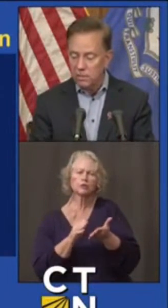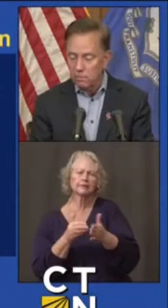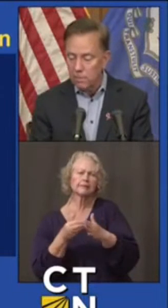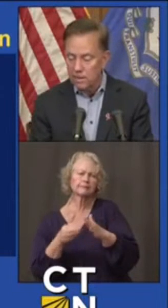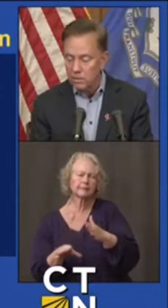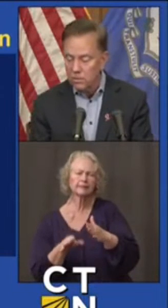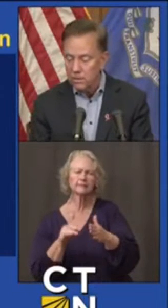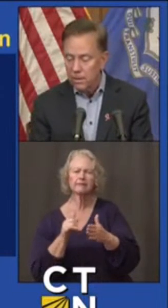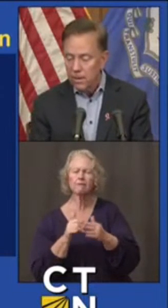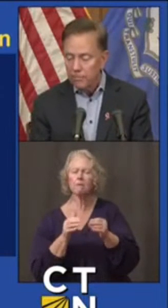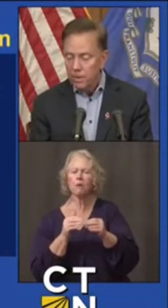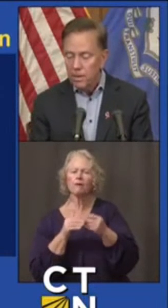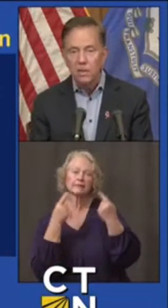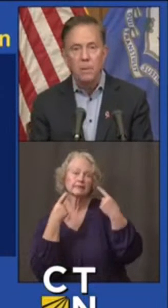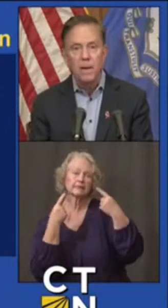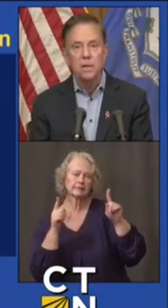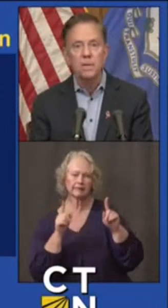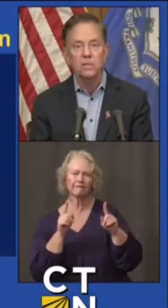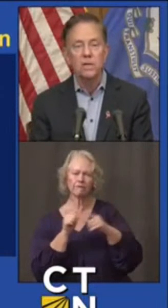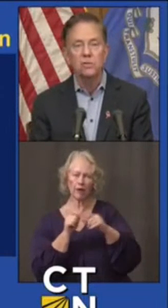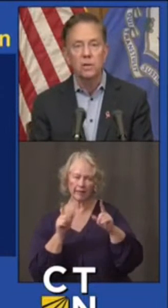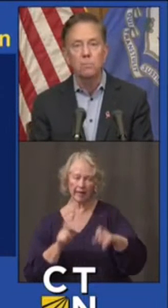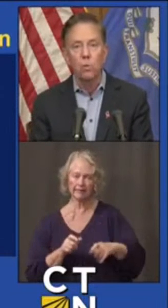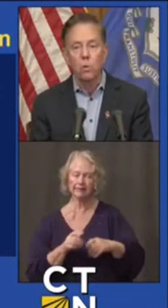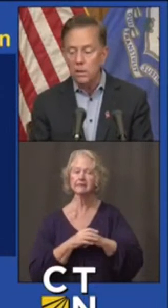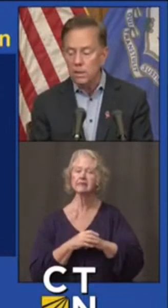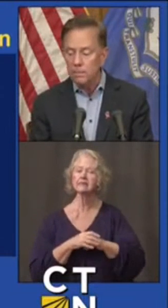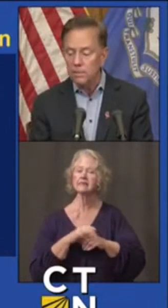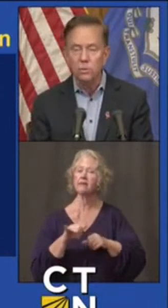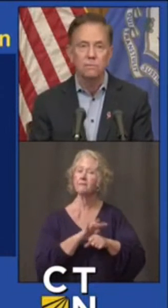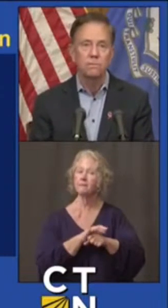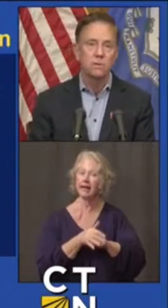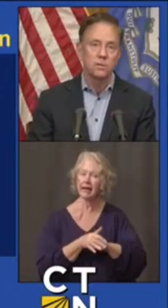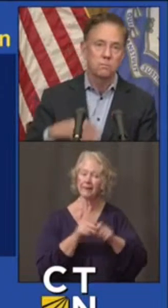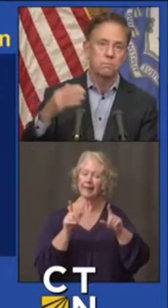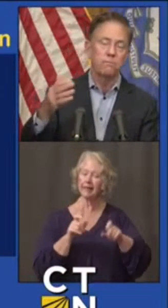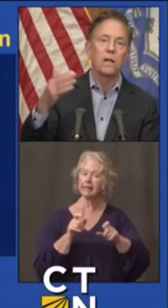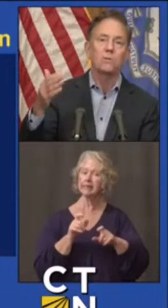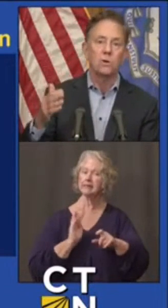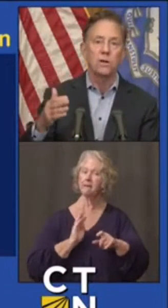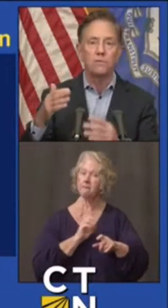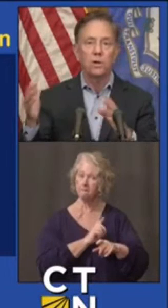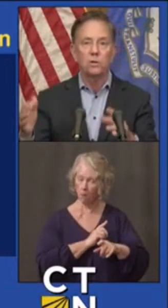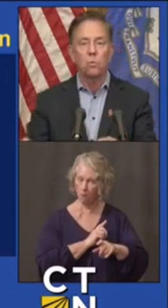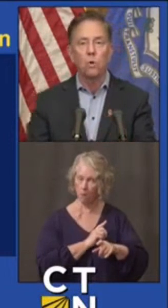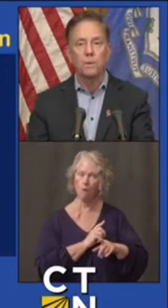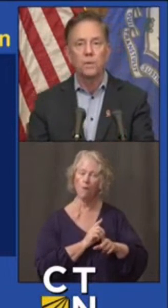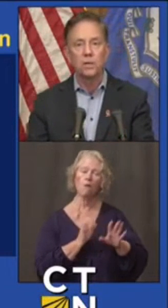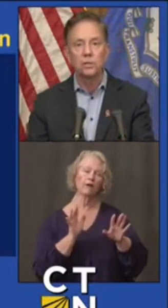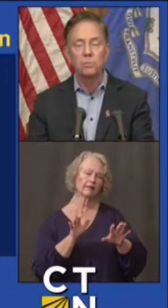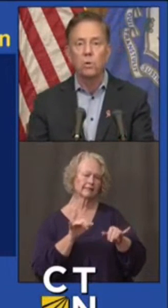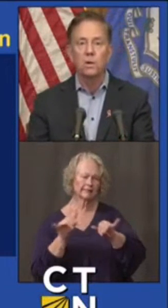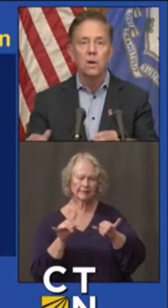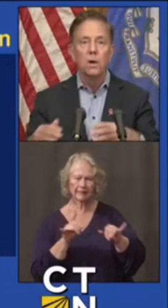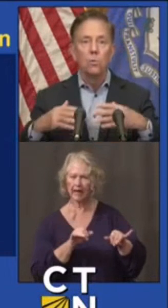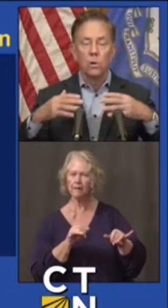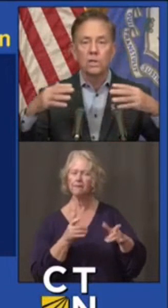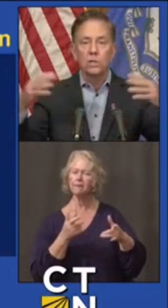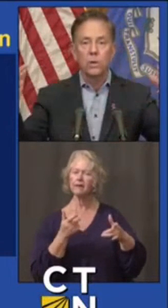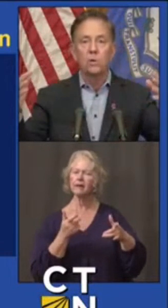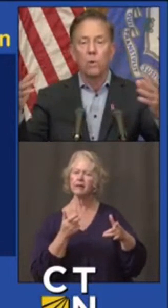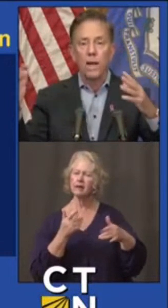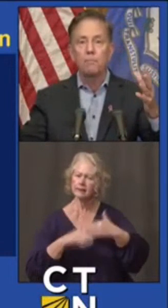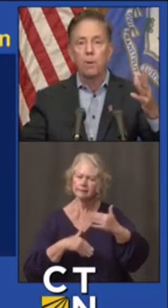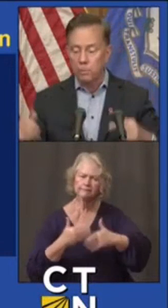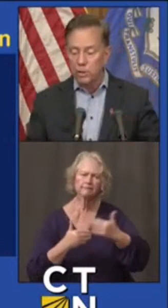testing methods. The Pandemic Testing Board, it follows on FDR's War Production Board, really so we